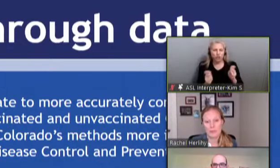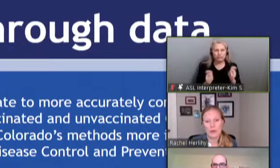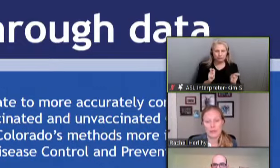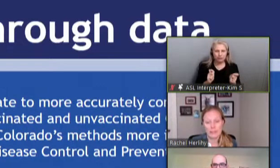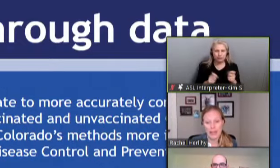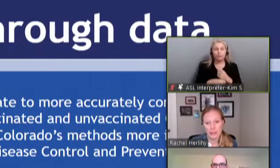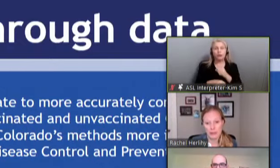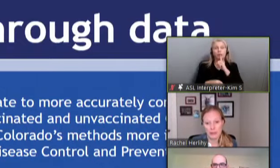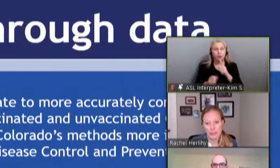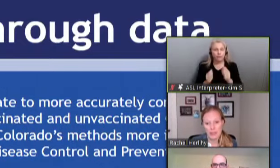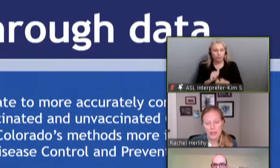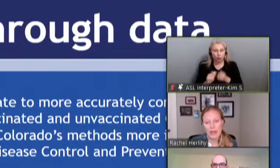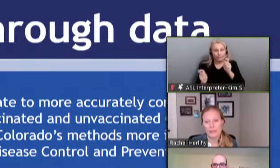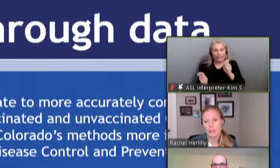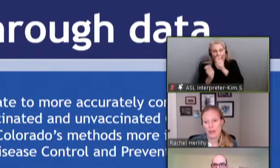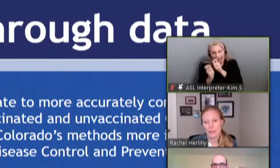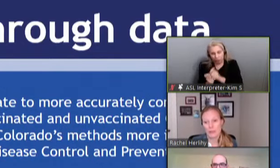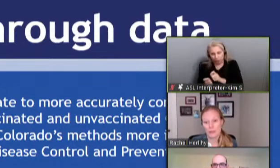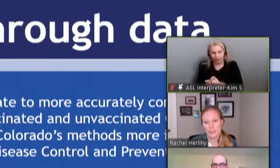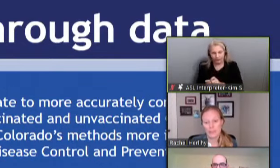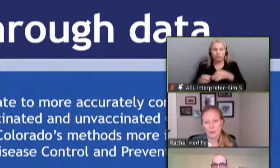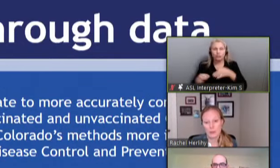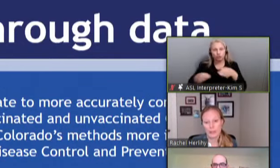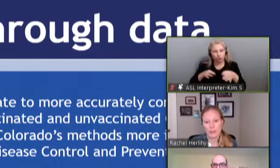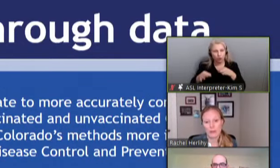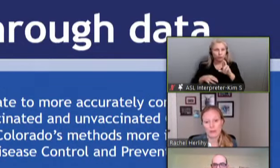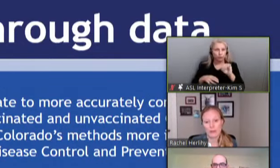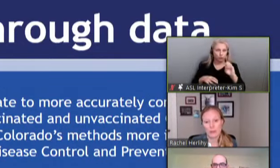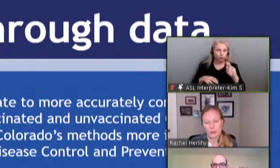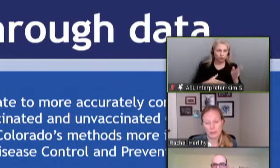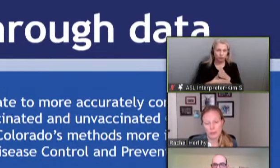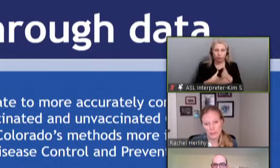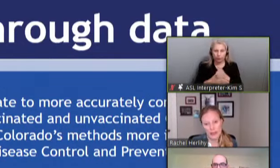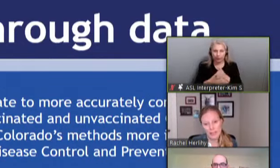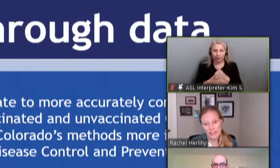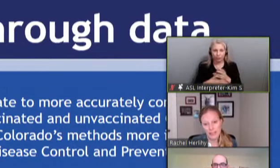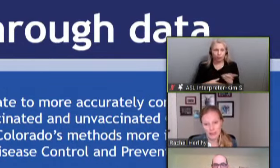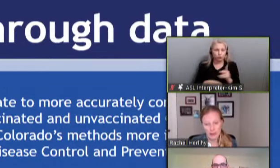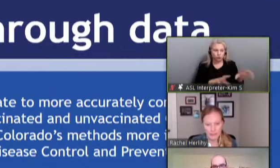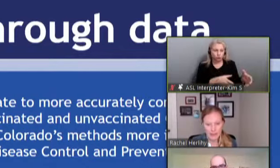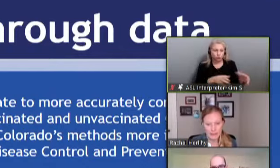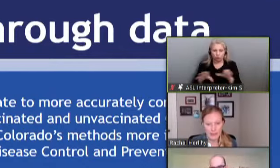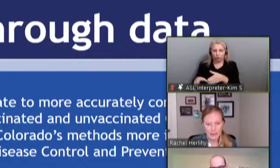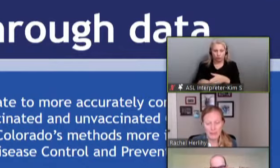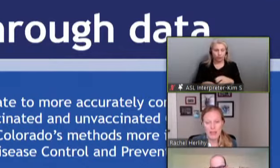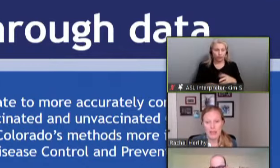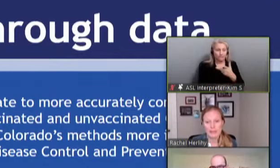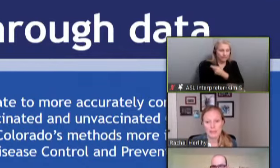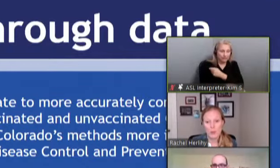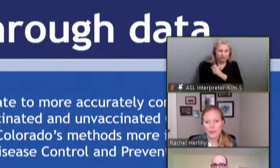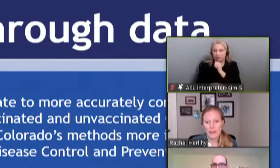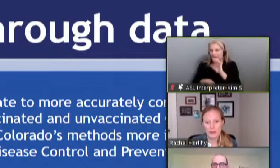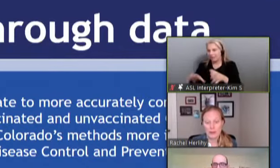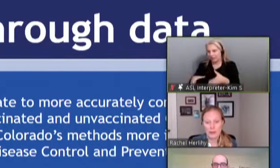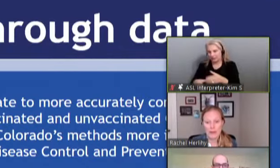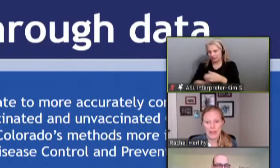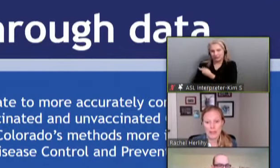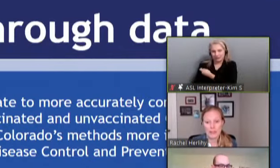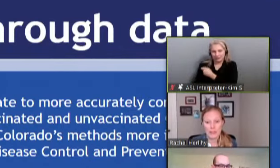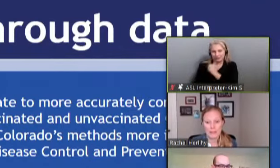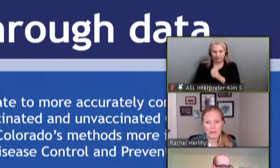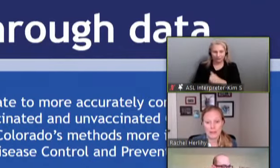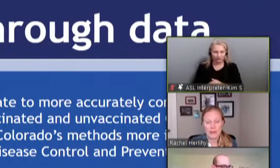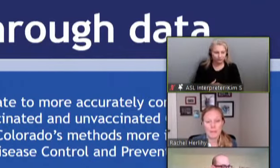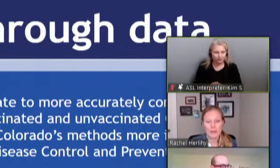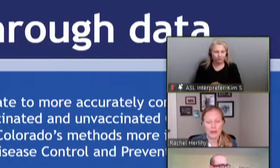make sure that we're most accurately describing the risk between those two groups, the vaccinated and unvaccinated. And so with that new